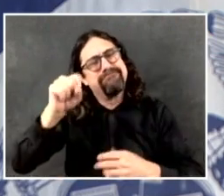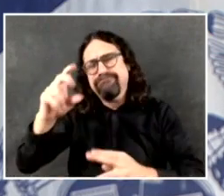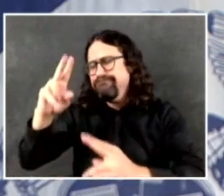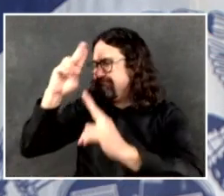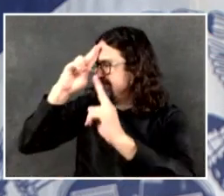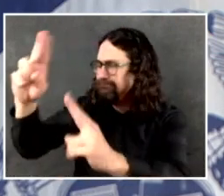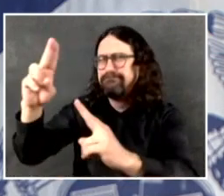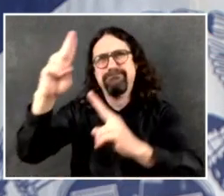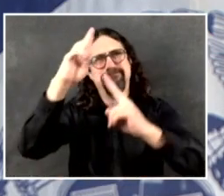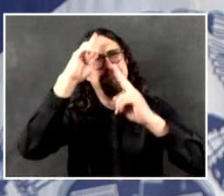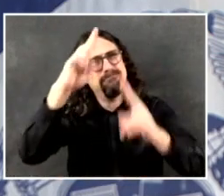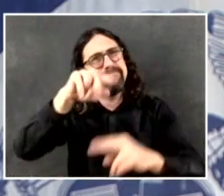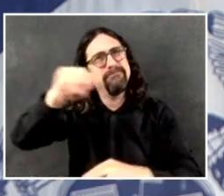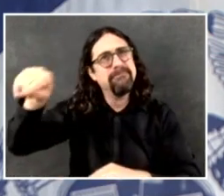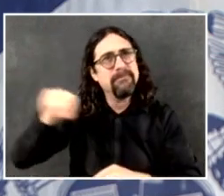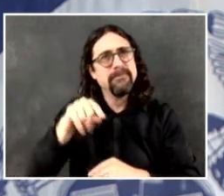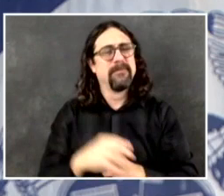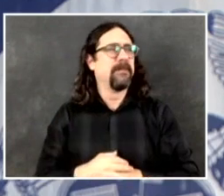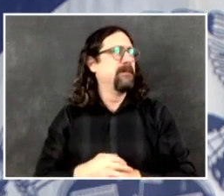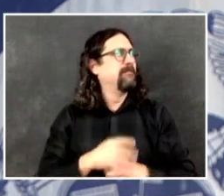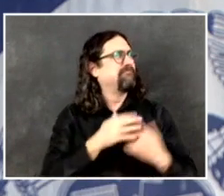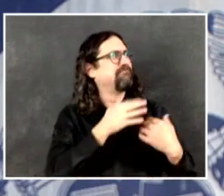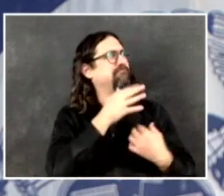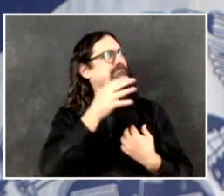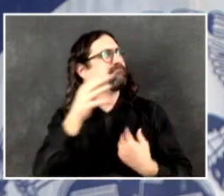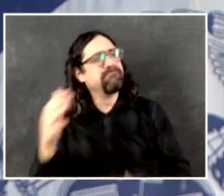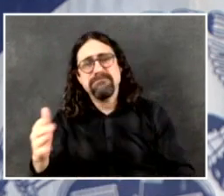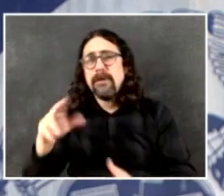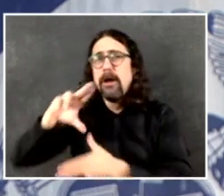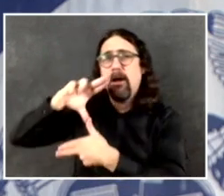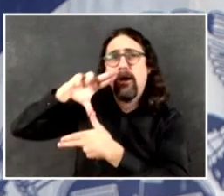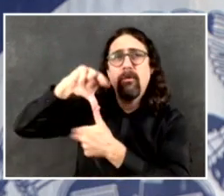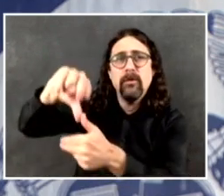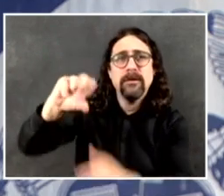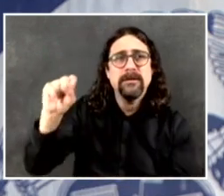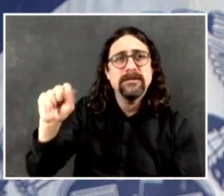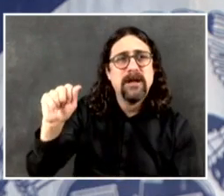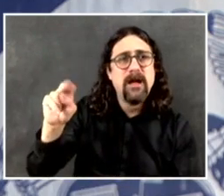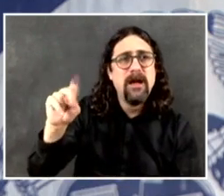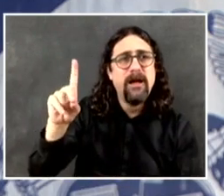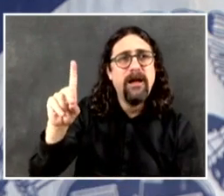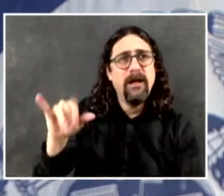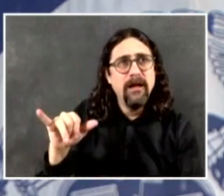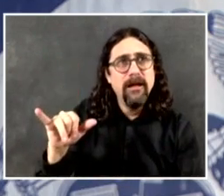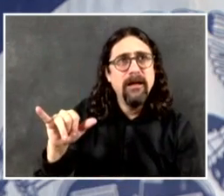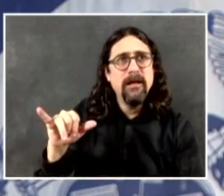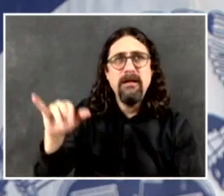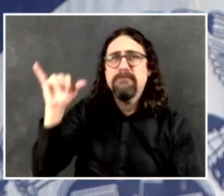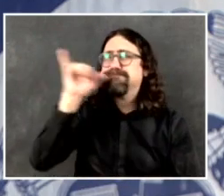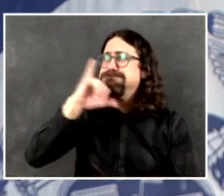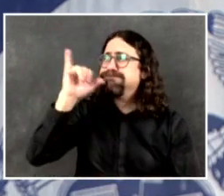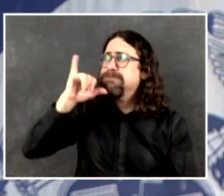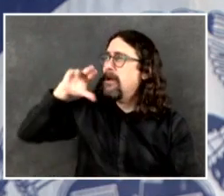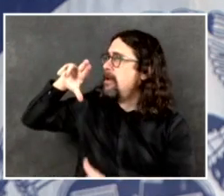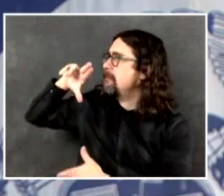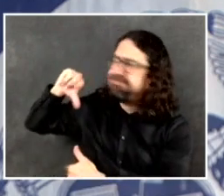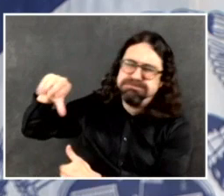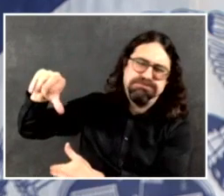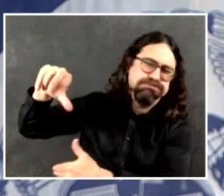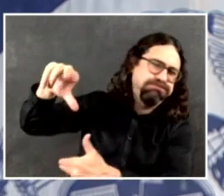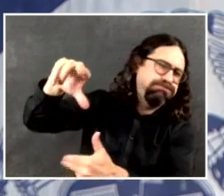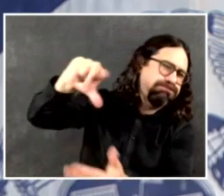disaster in the history of this city. So literally, 9/11, worst attack on the city in our